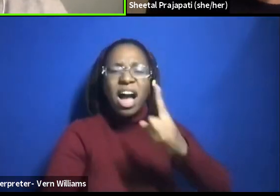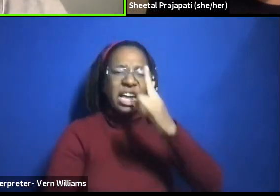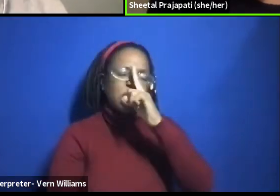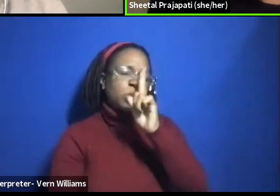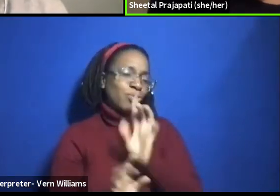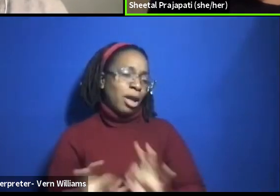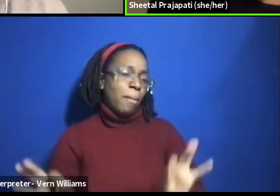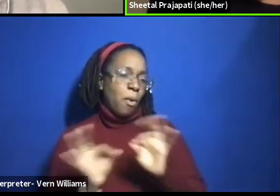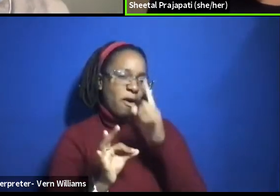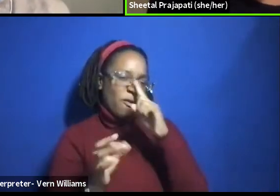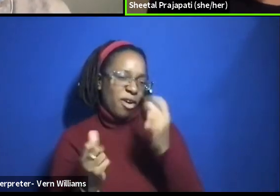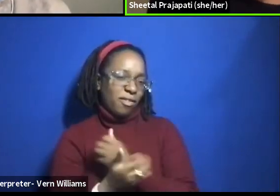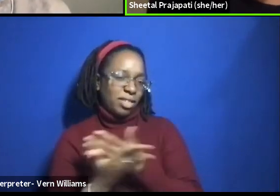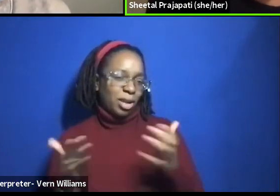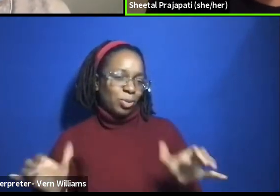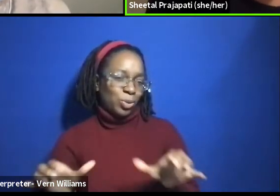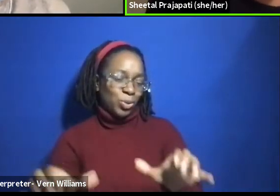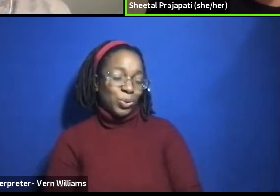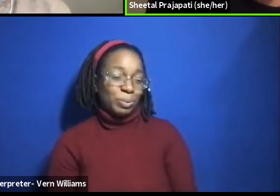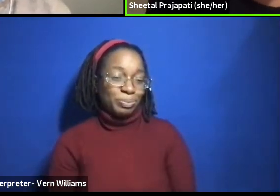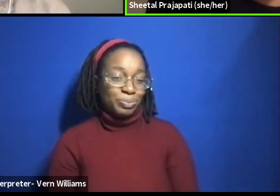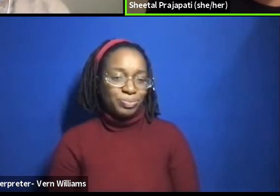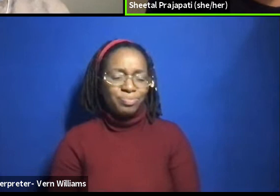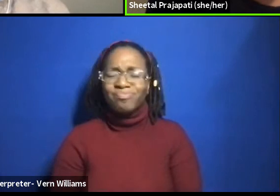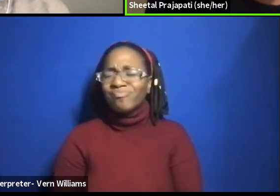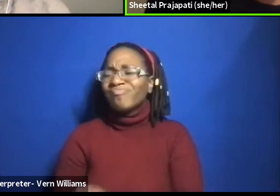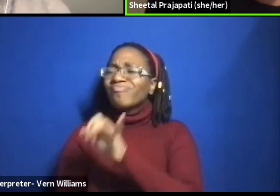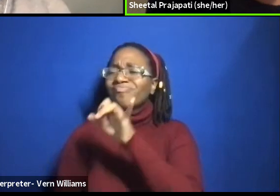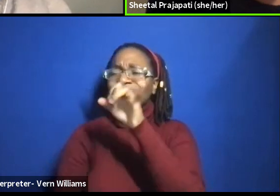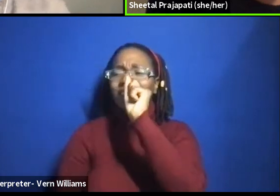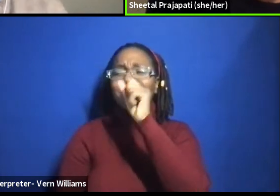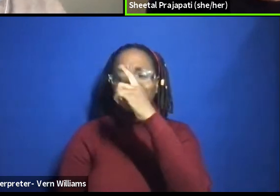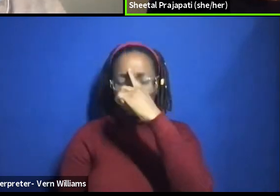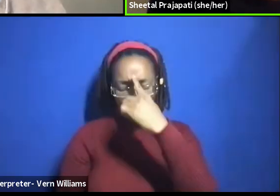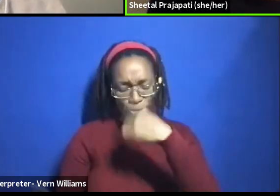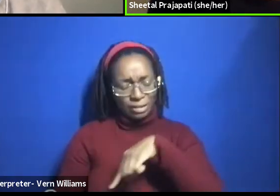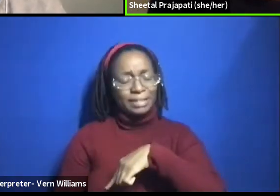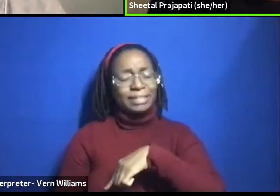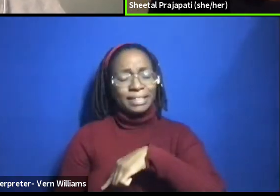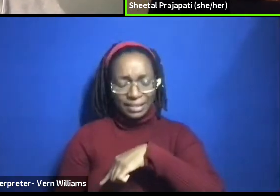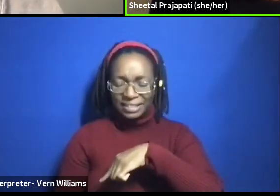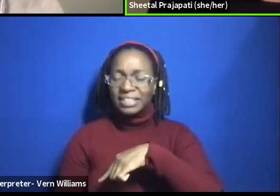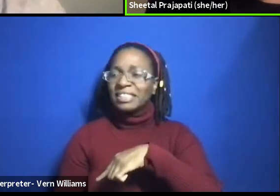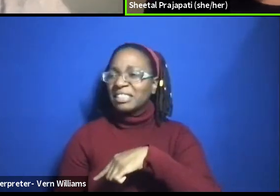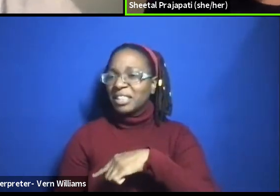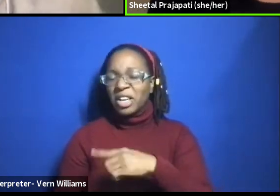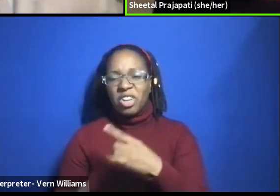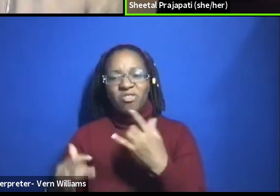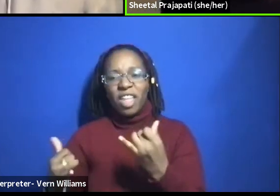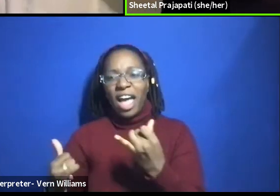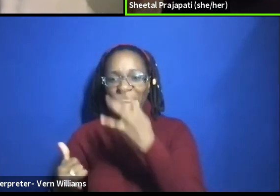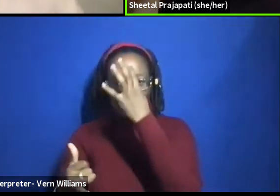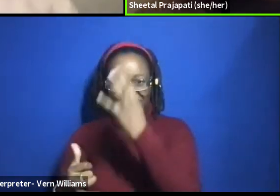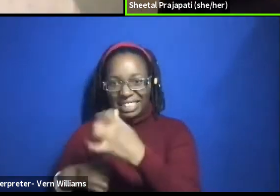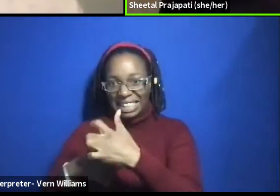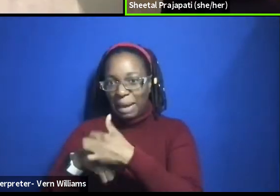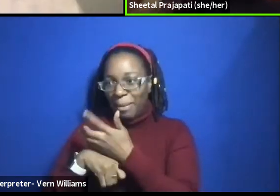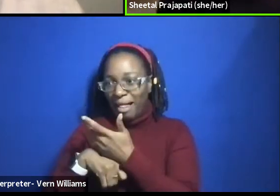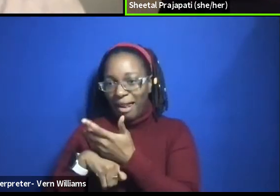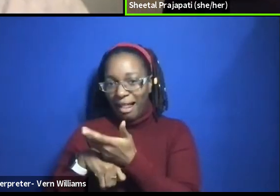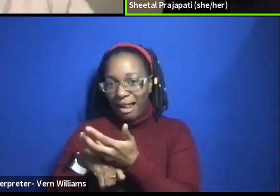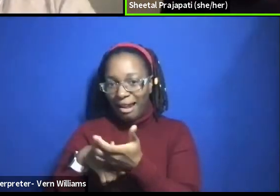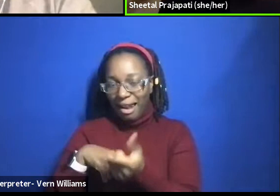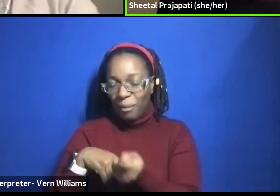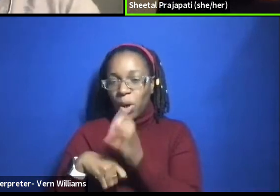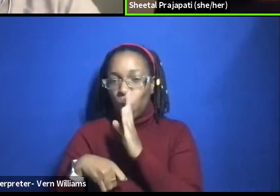Yeah, no, I completely agree with you. And I think that, you know, we're getting to the end of our time here, and we are going to take